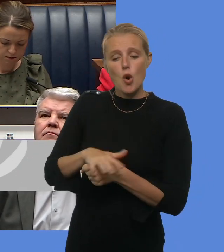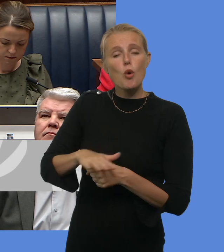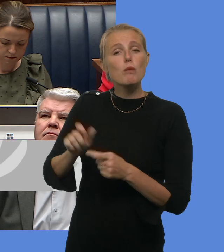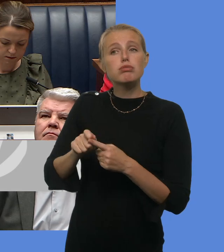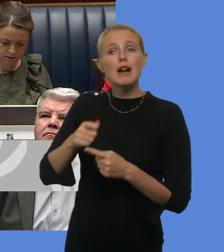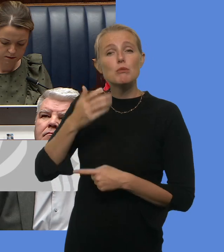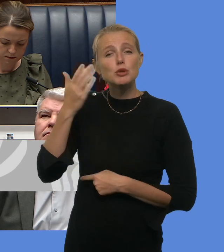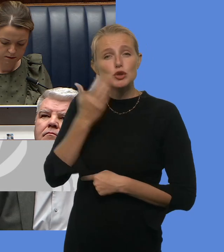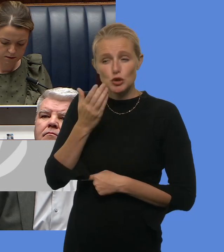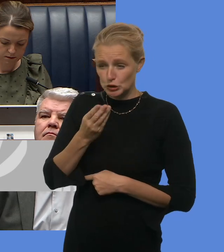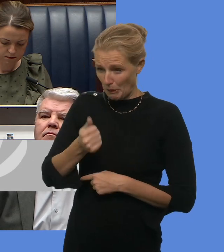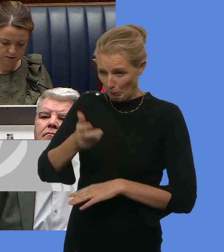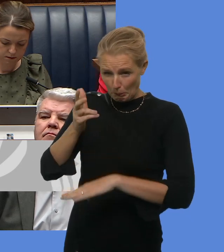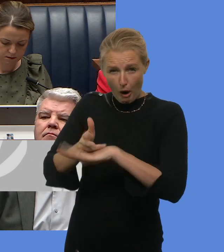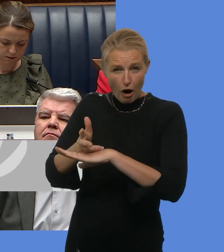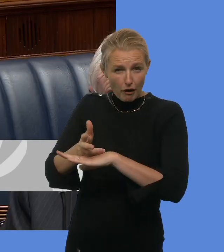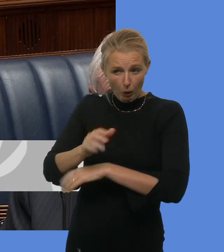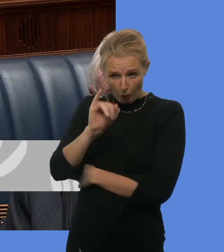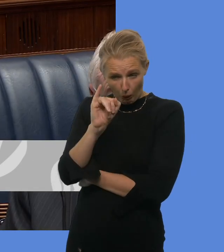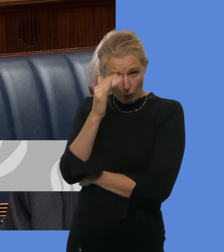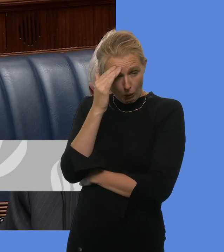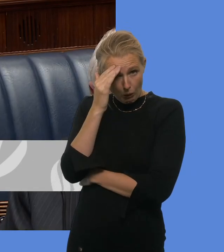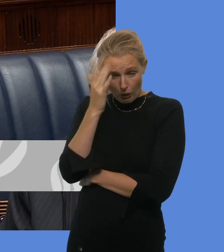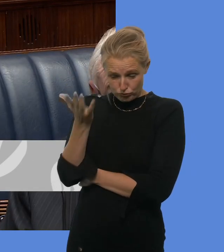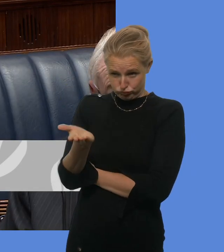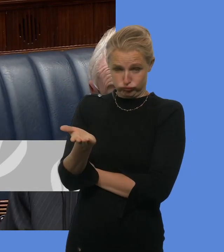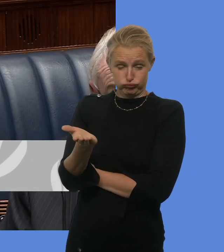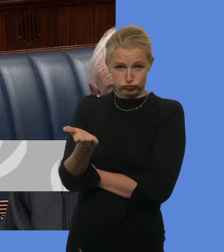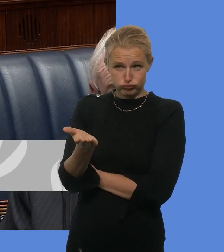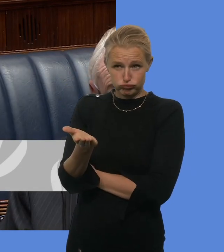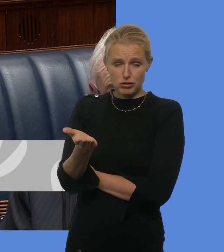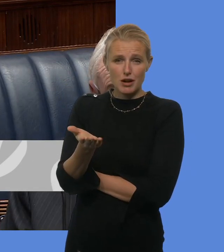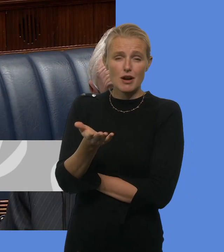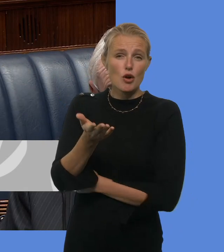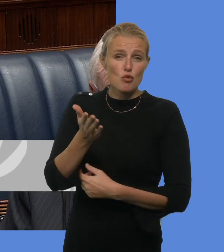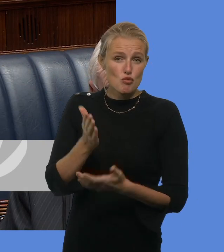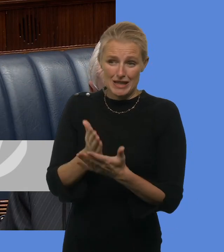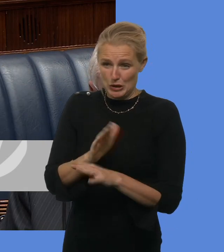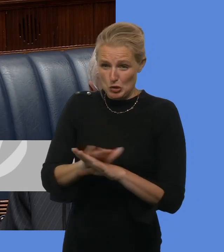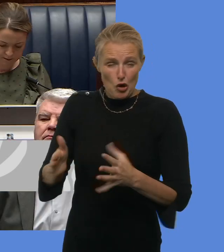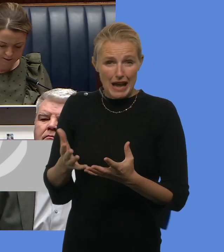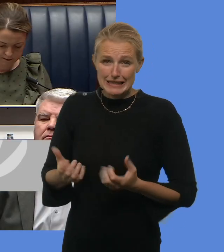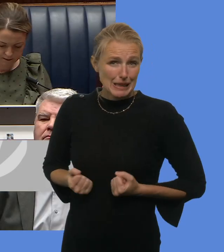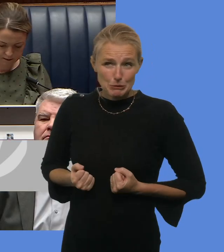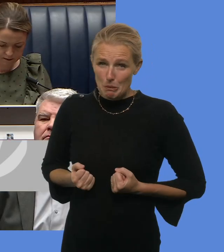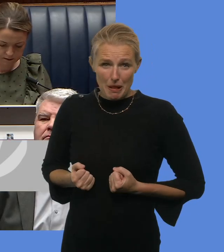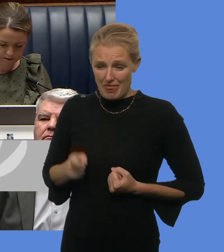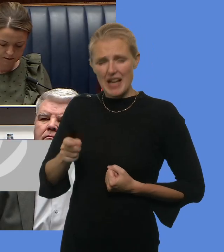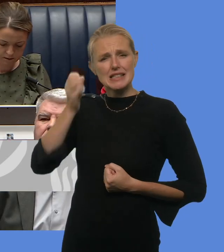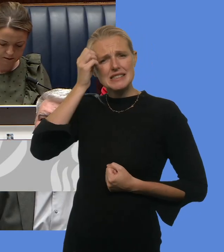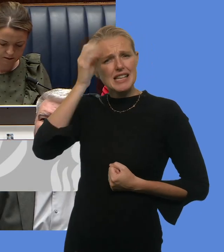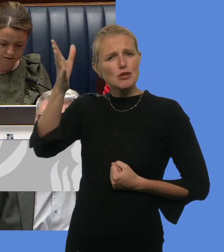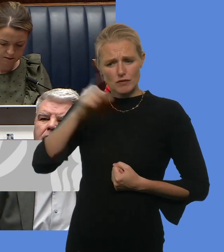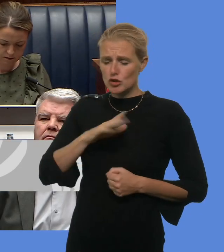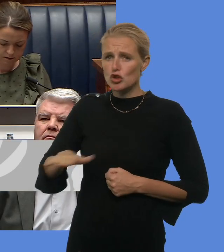and some of the parking you see and behaviour you see, by a minority is totally unacceptable, and it does present a danger to